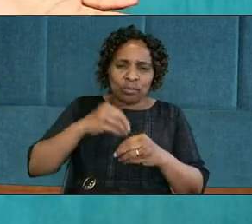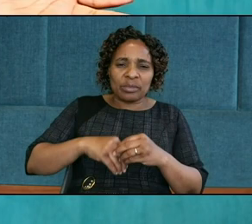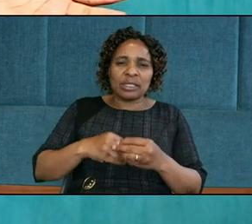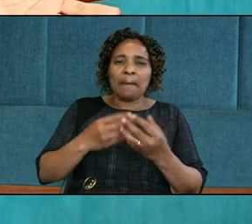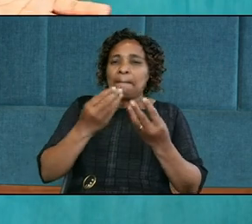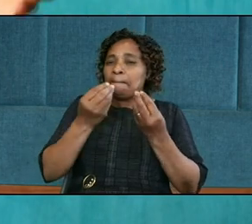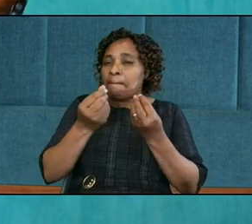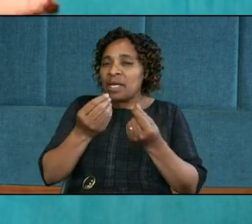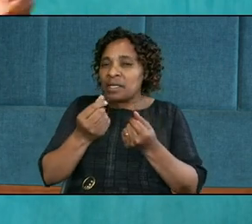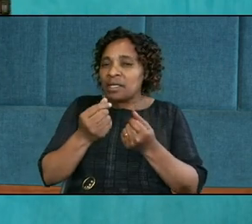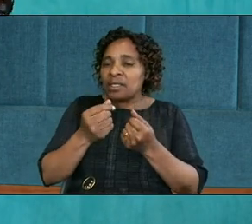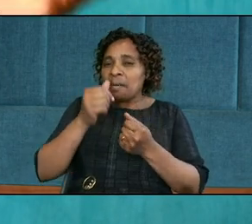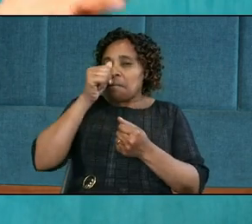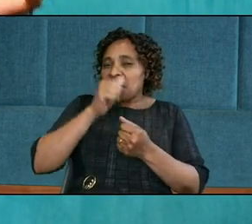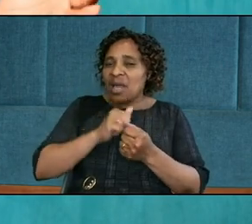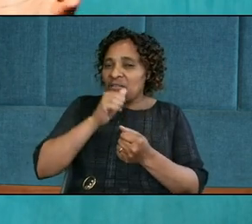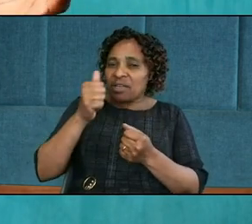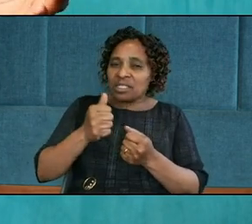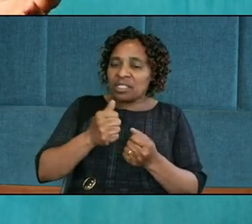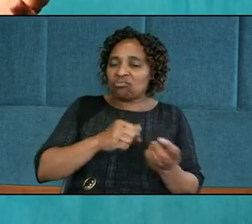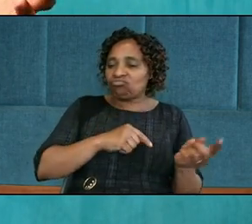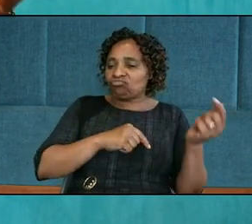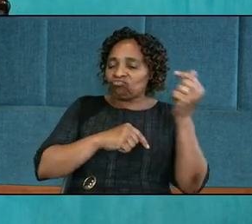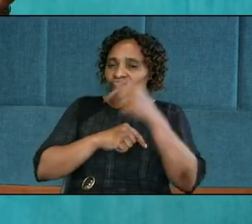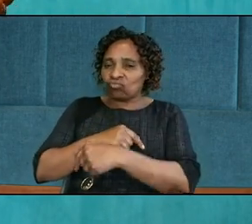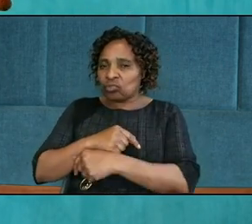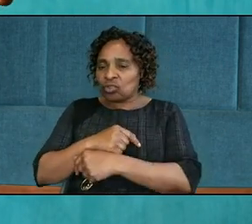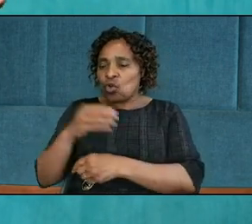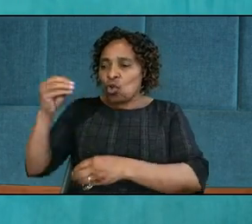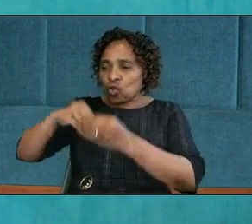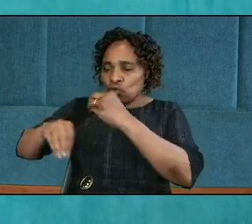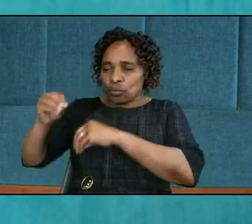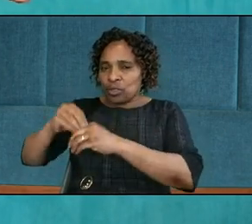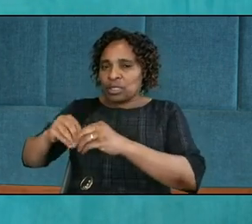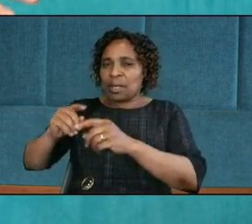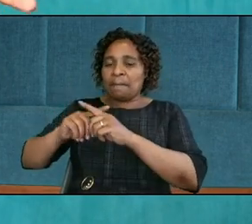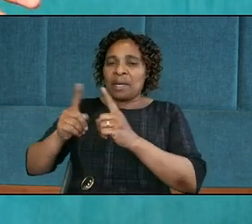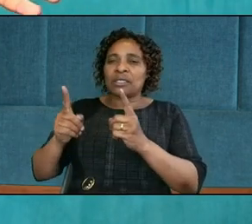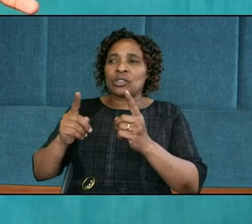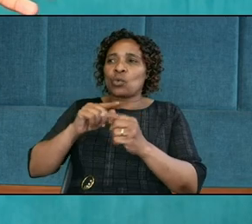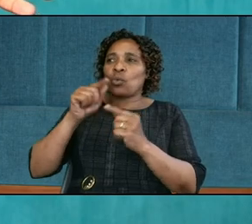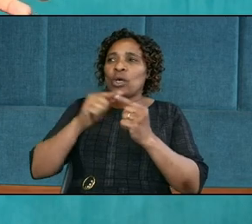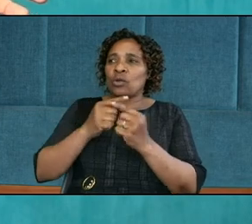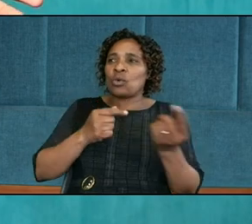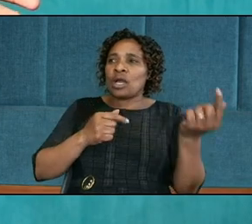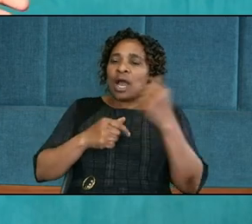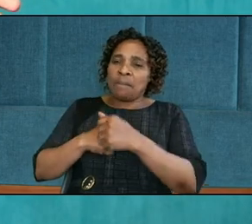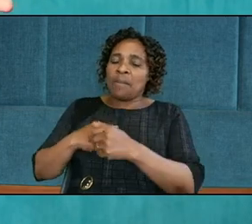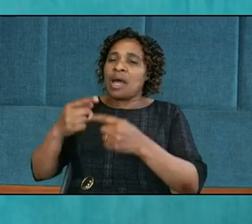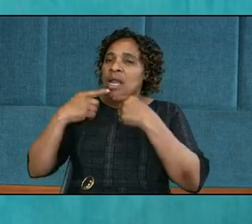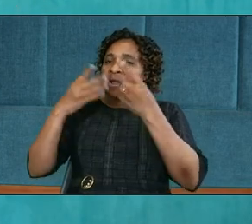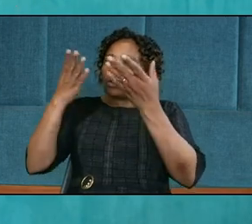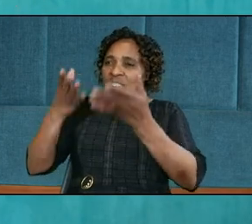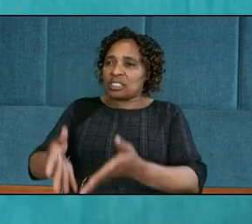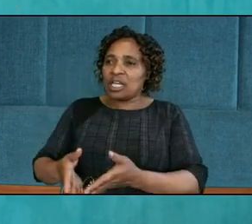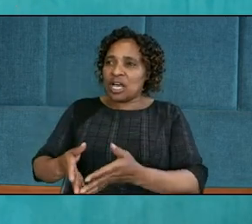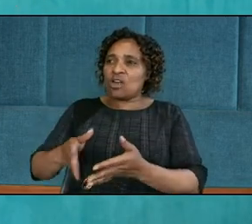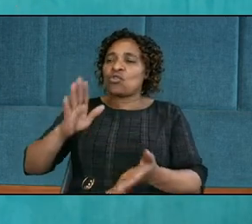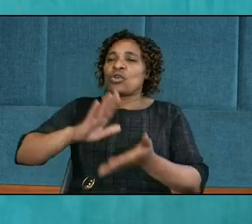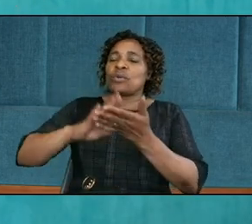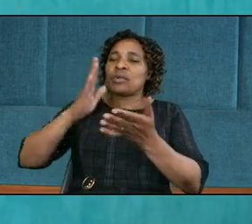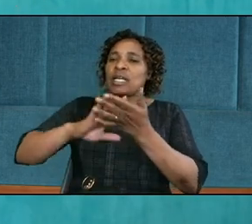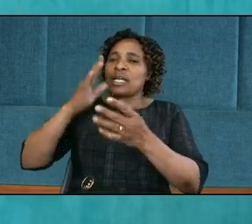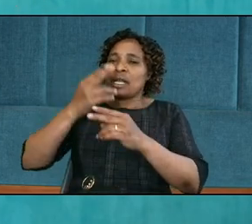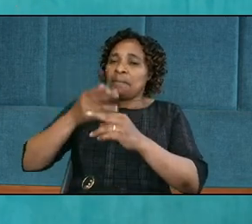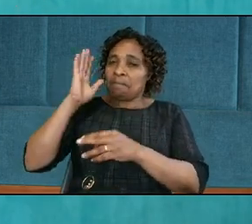sum of money, that you've still contributed, but when you come and declare it here, you've glorified your